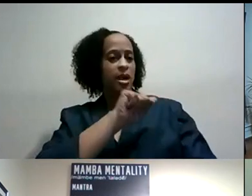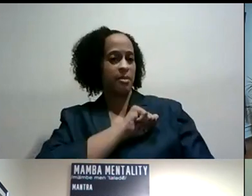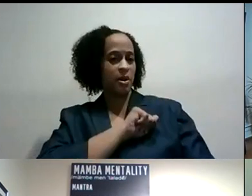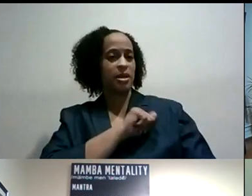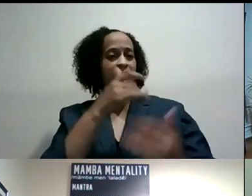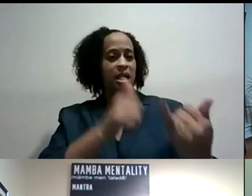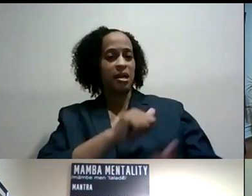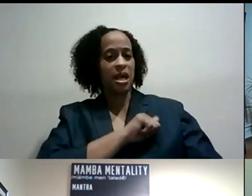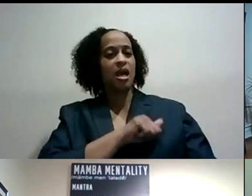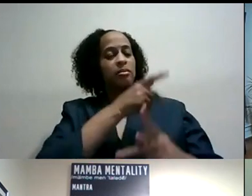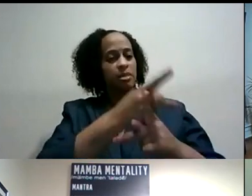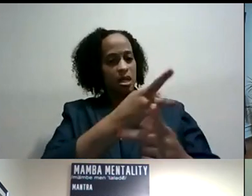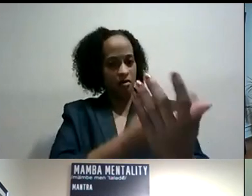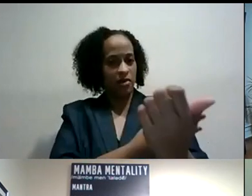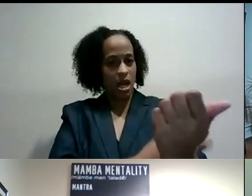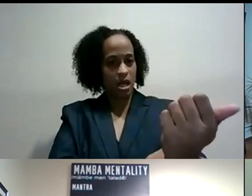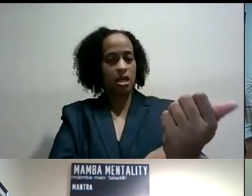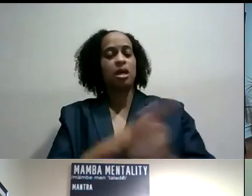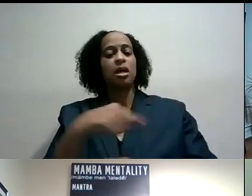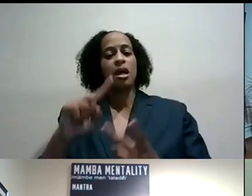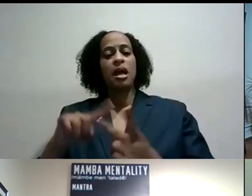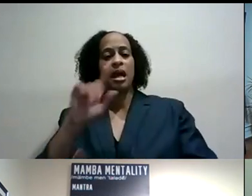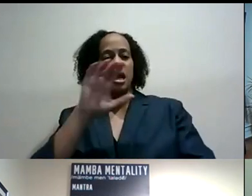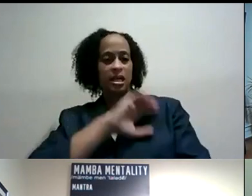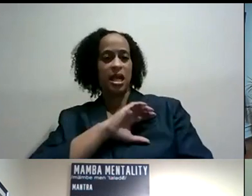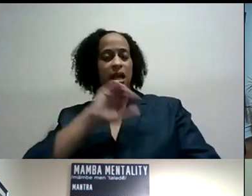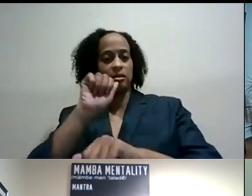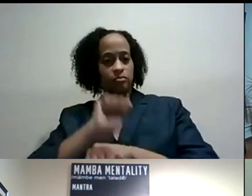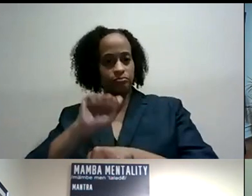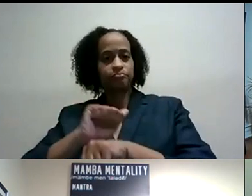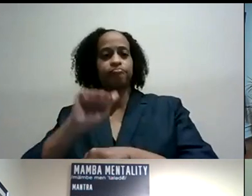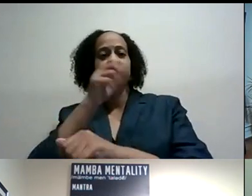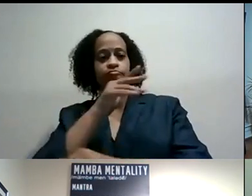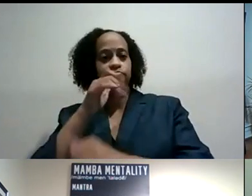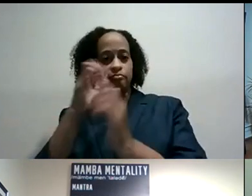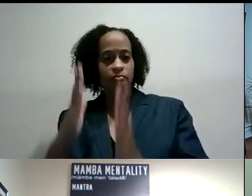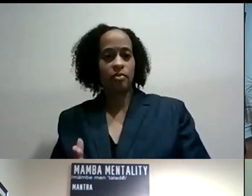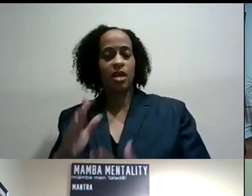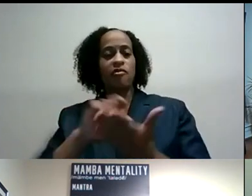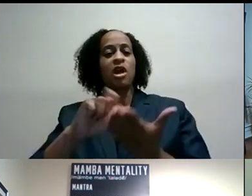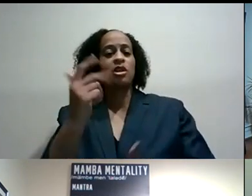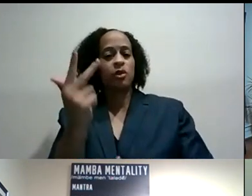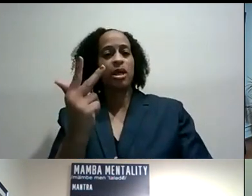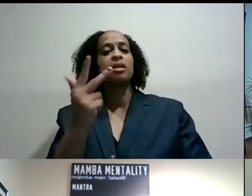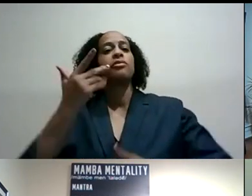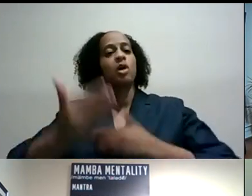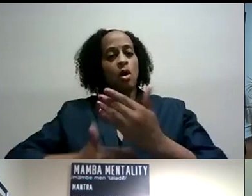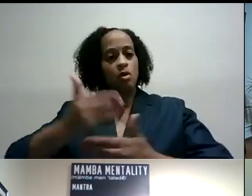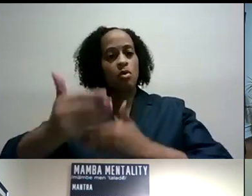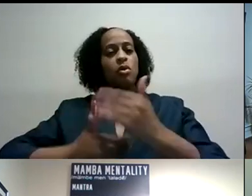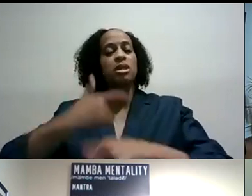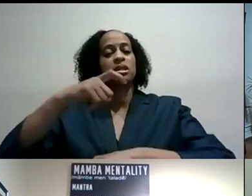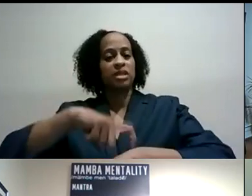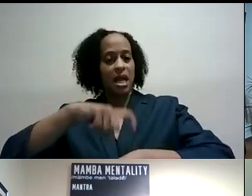Abel kept flocks, and Cain worked the soil. Verse 3, in the course of